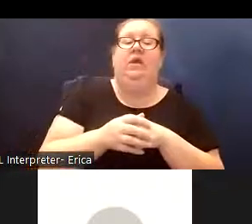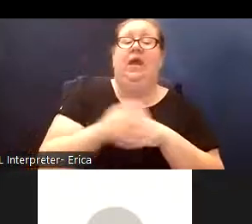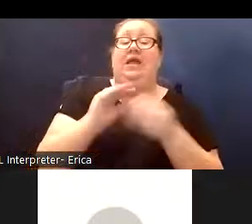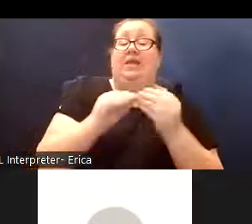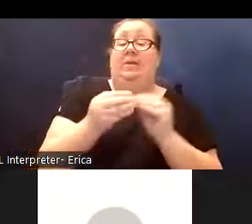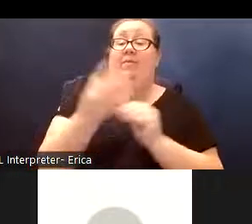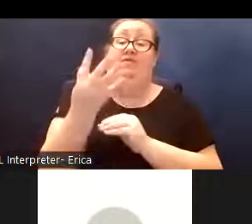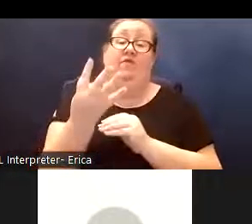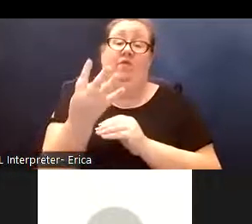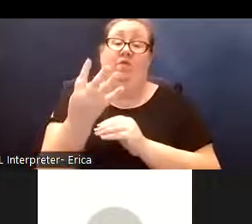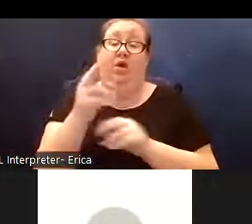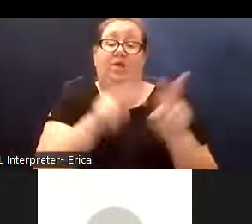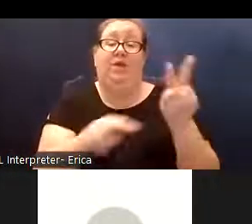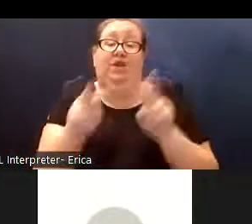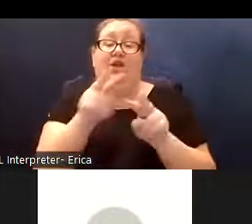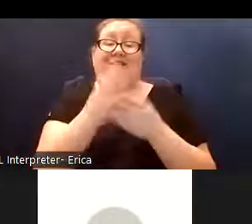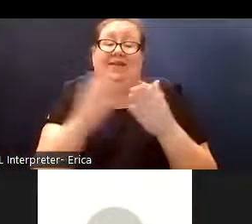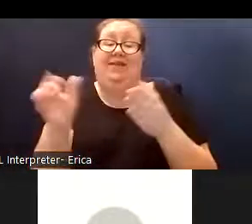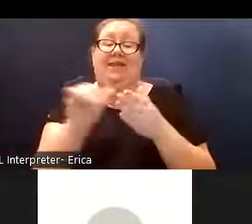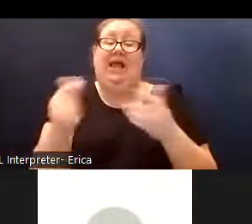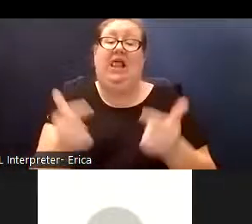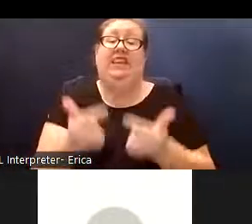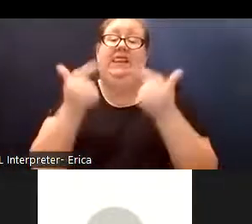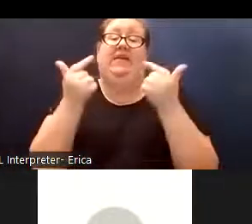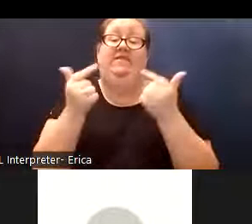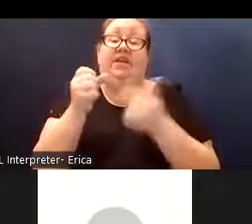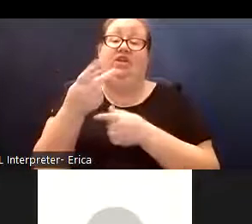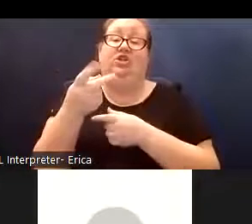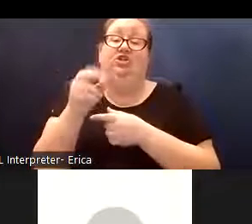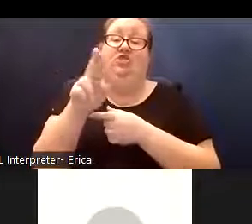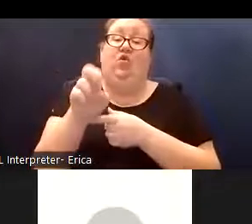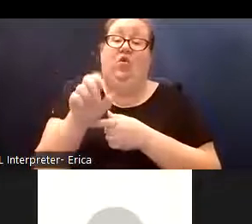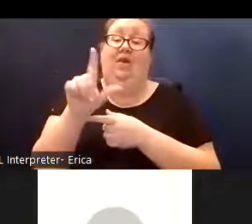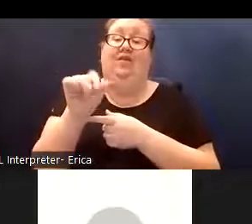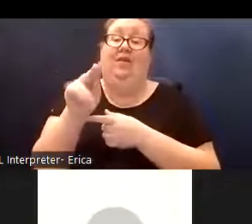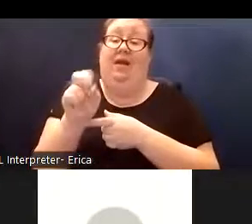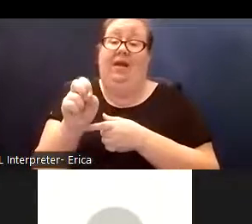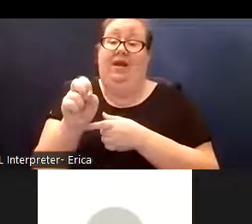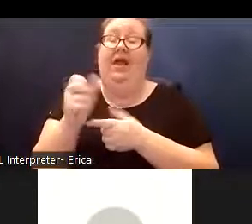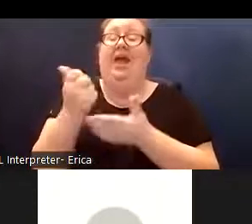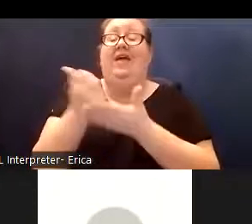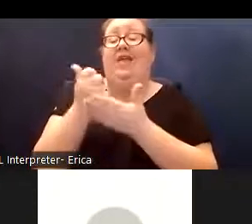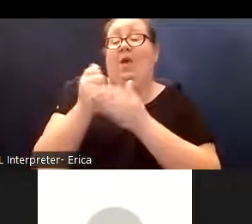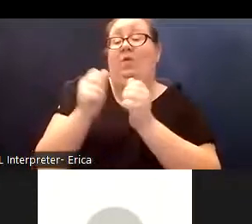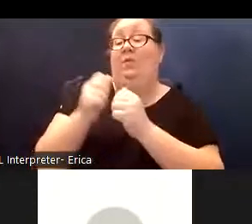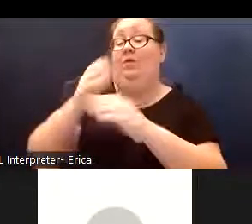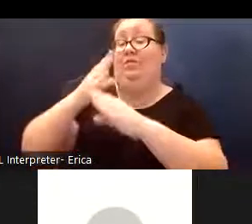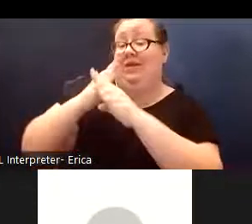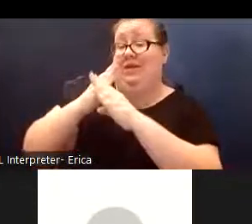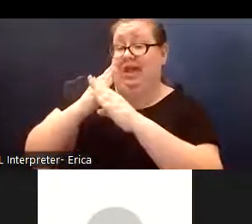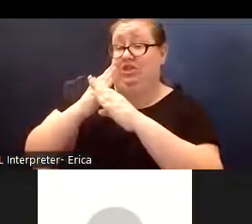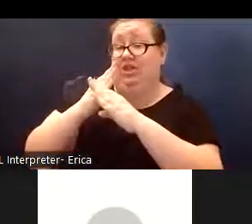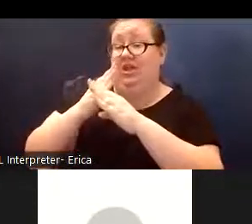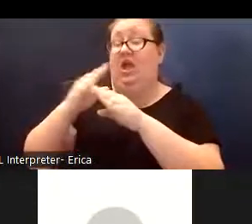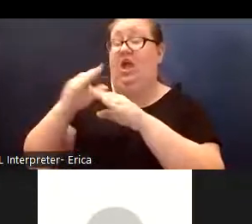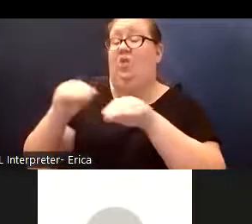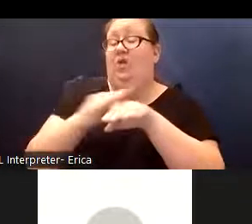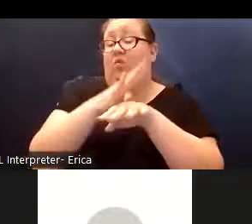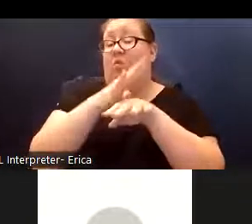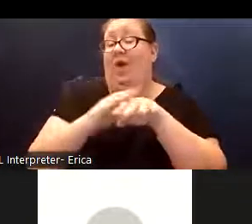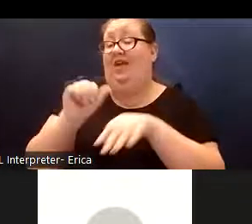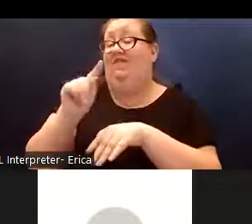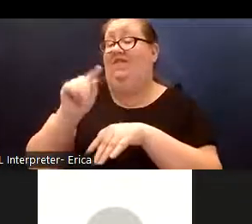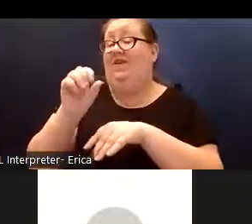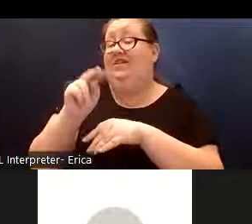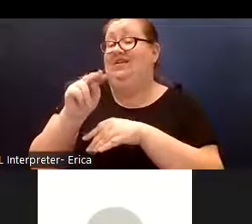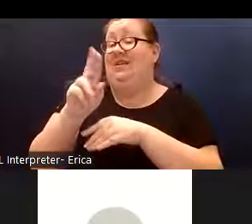like a living shoreline. Now, this would help with protection. It would help wave attenuation. It would help with sea